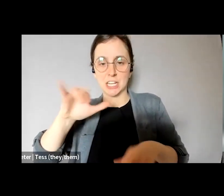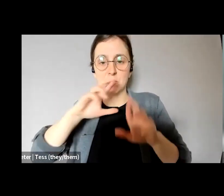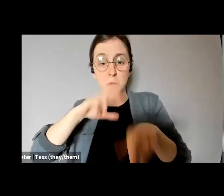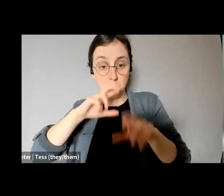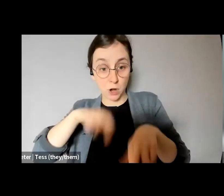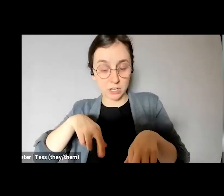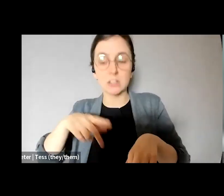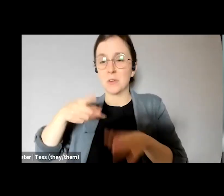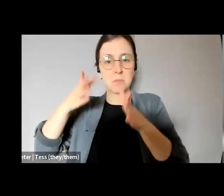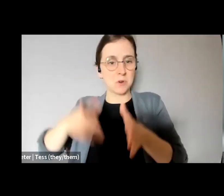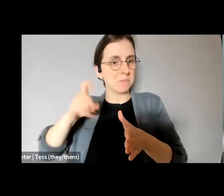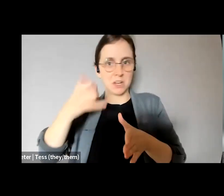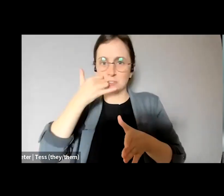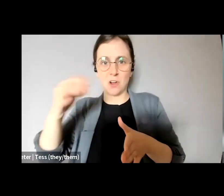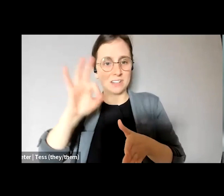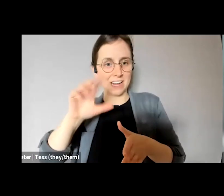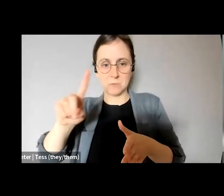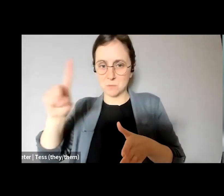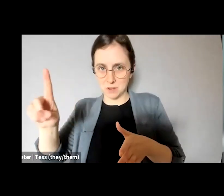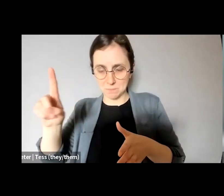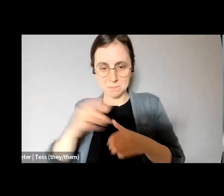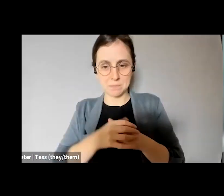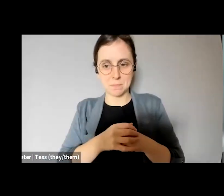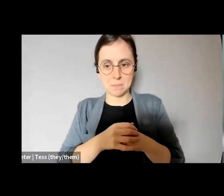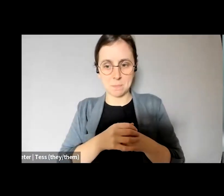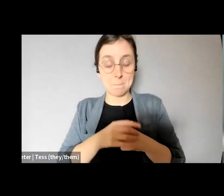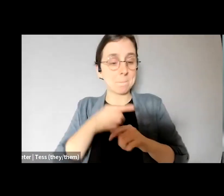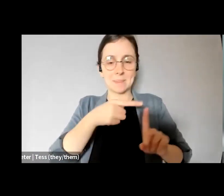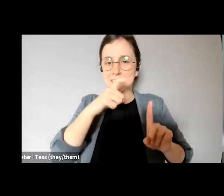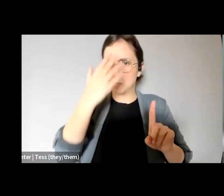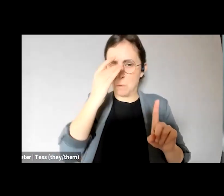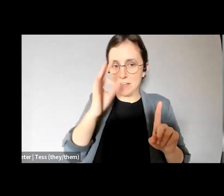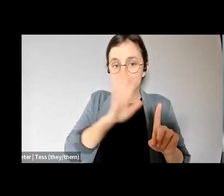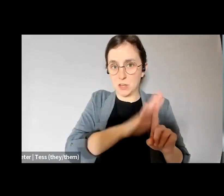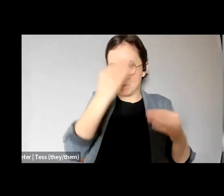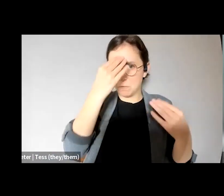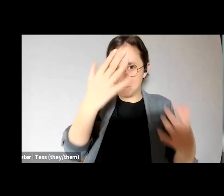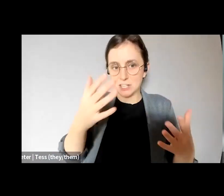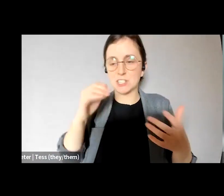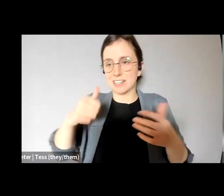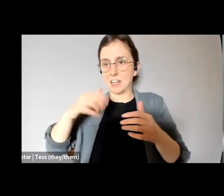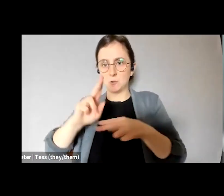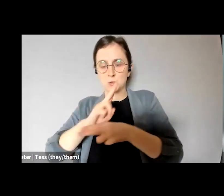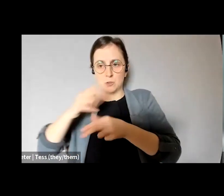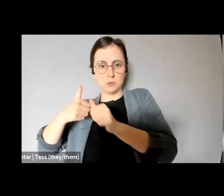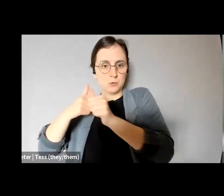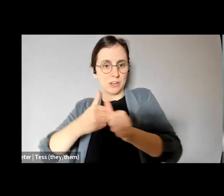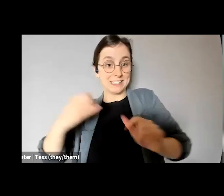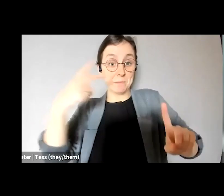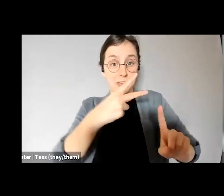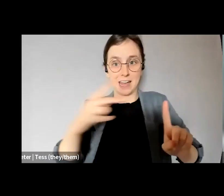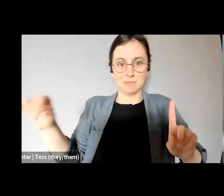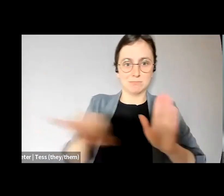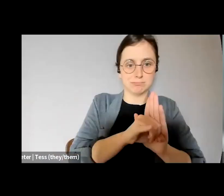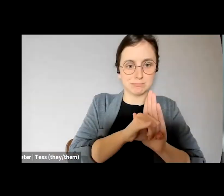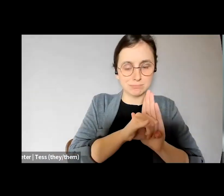911, whether or not their information will be used to be traced back to them by law enforcement or maybe